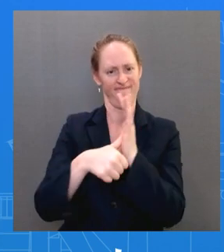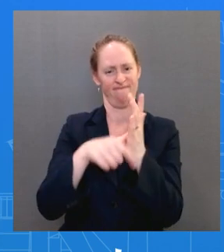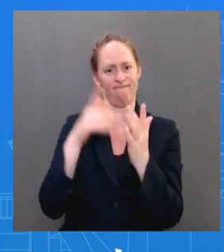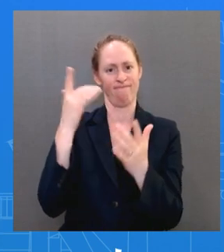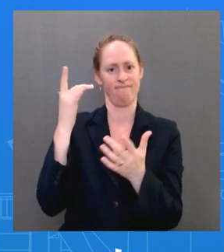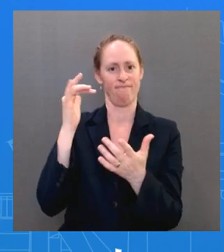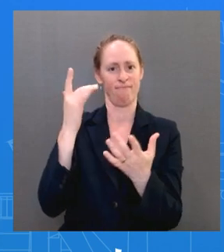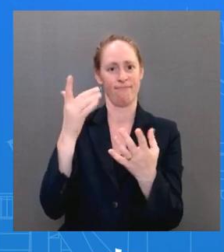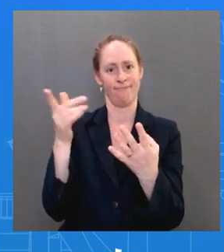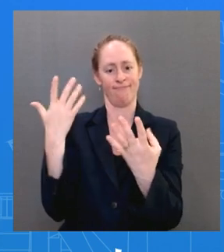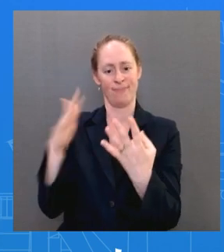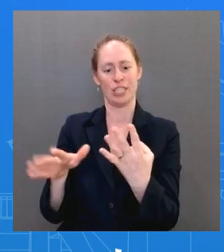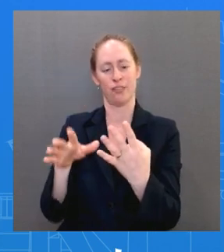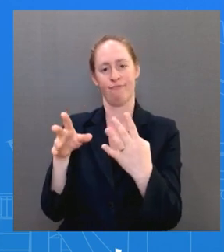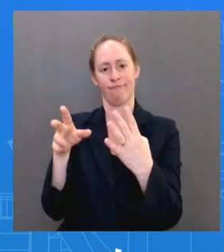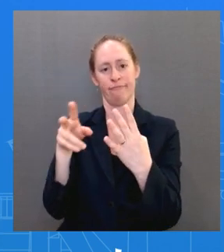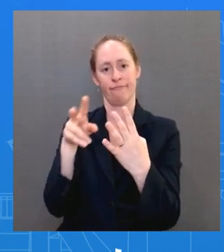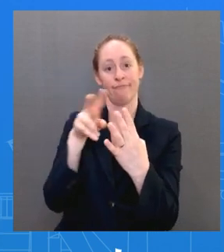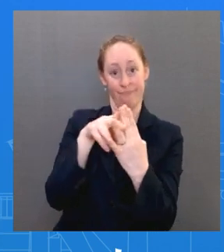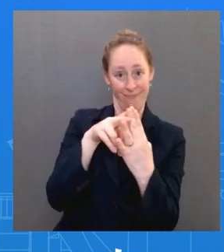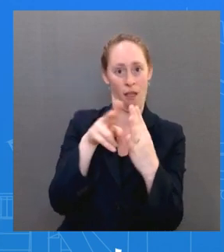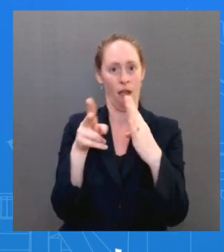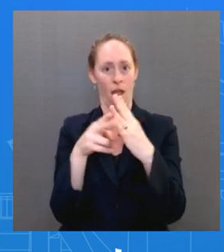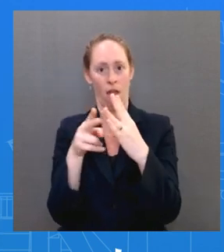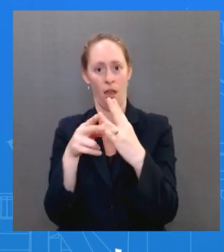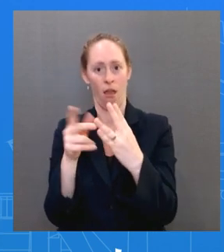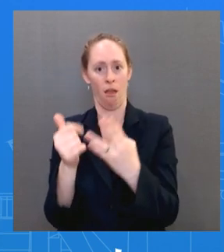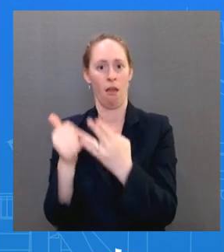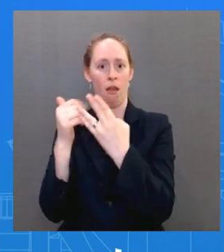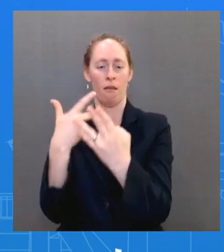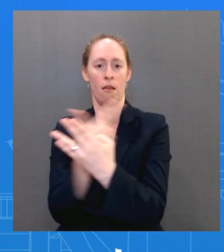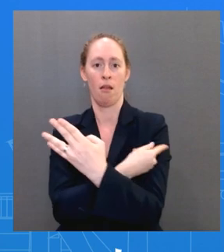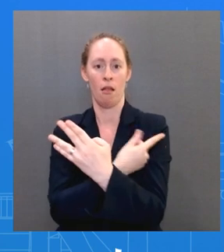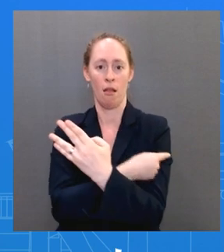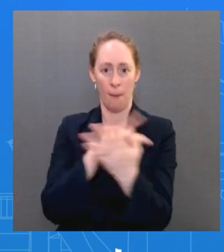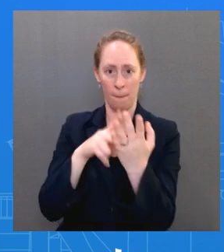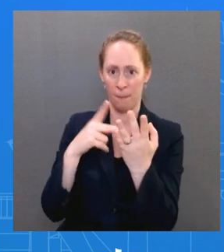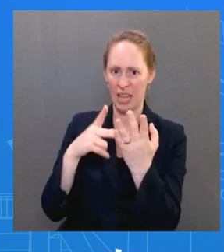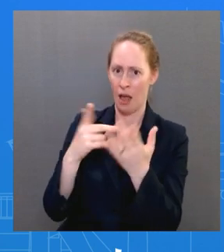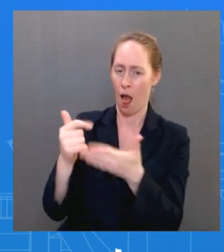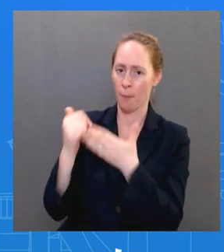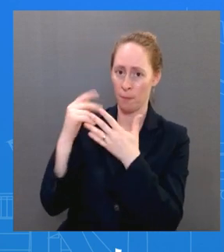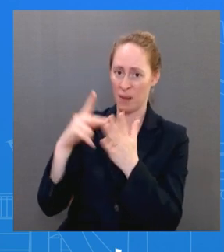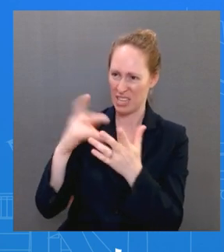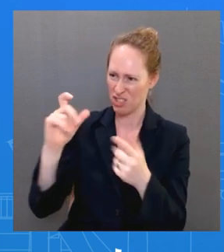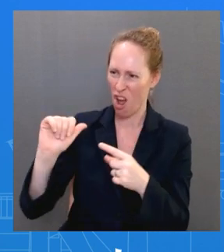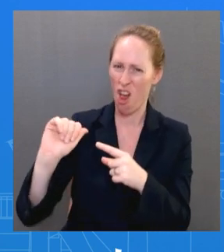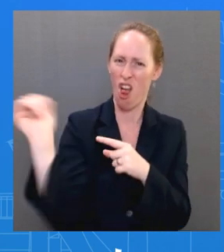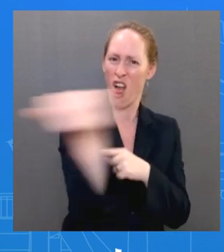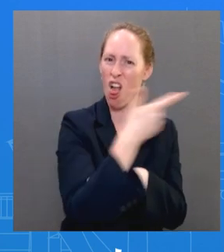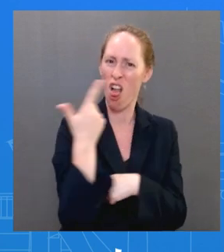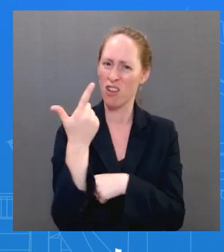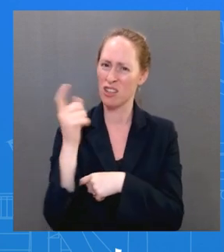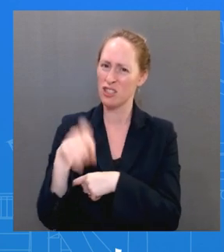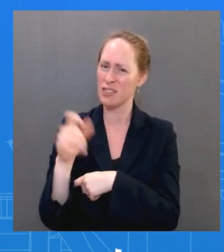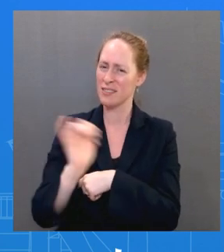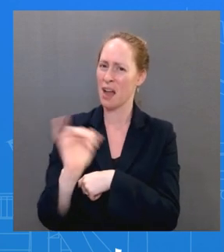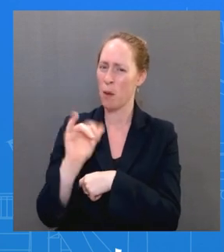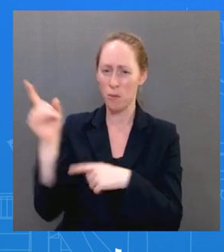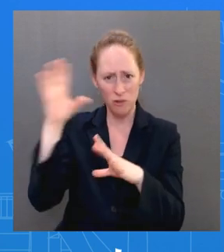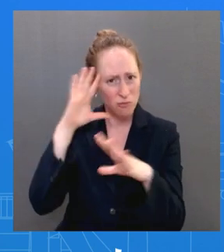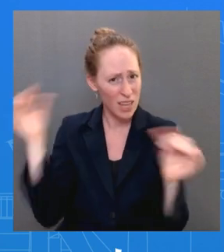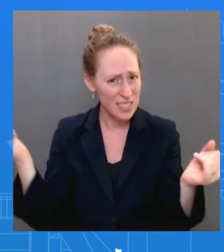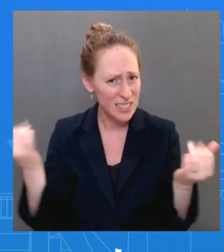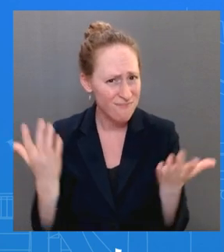this, and we follow FDA scientists and their guidelines on this. People over 50, if it's been at least 5 months, should get that second booster. I've been